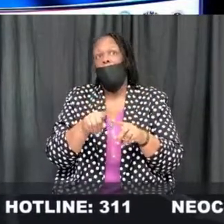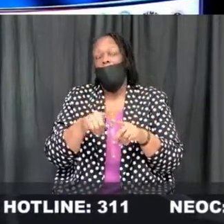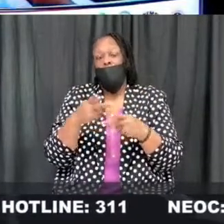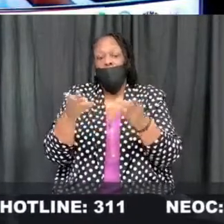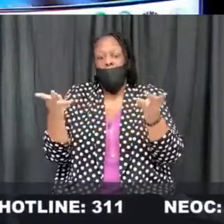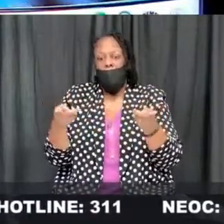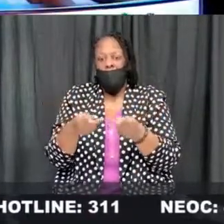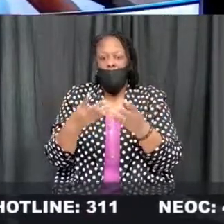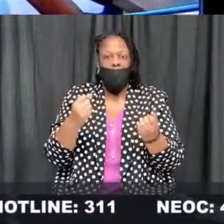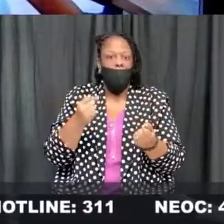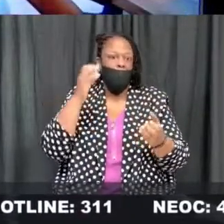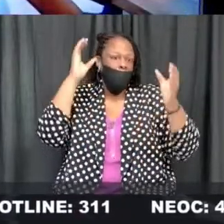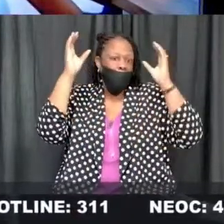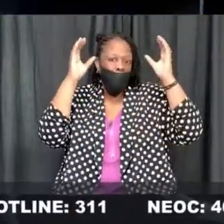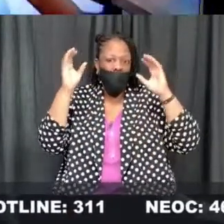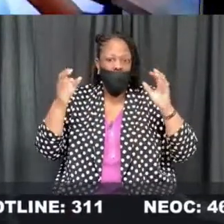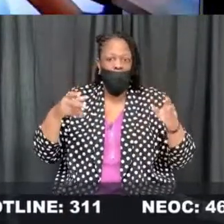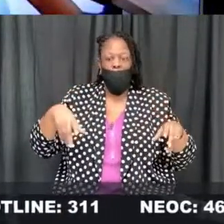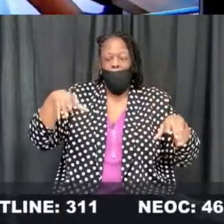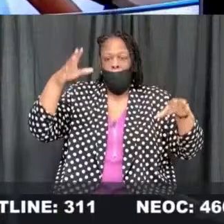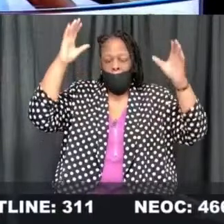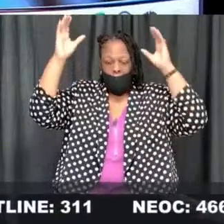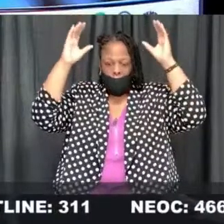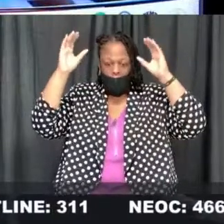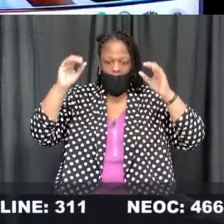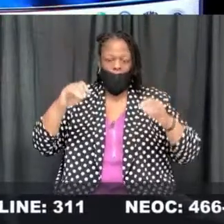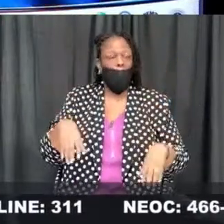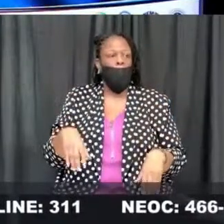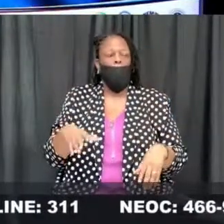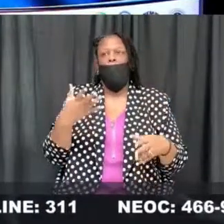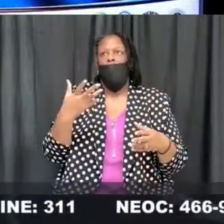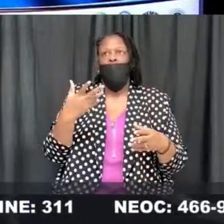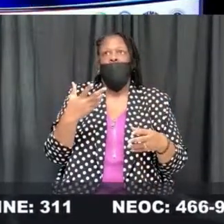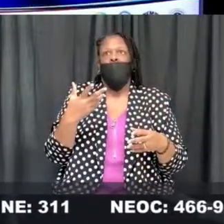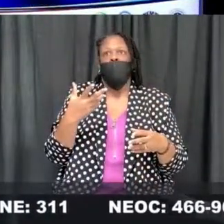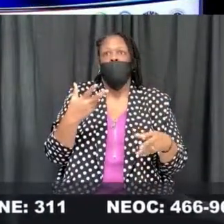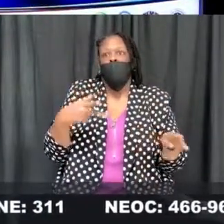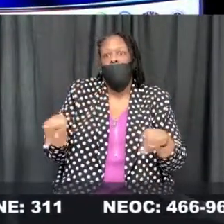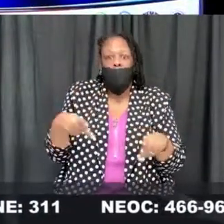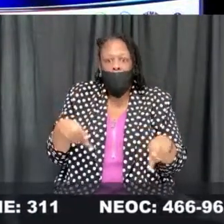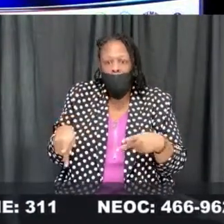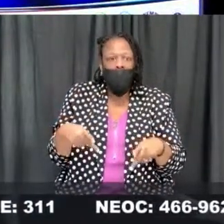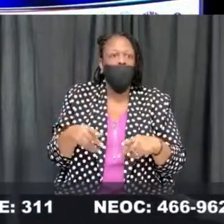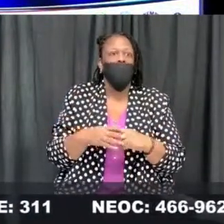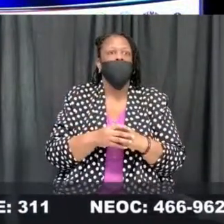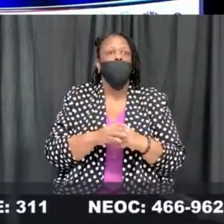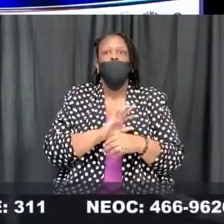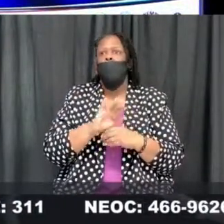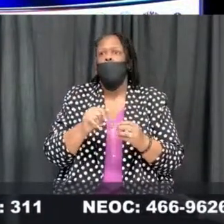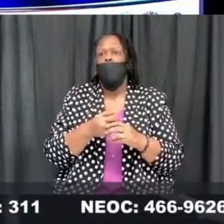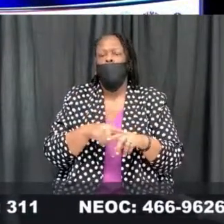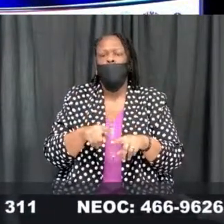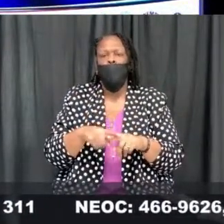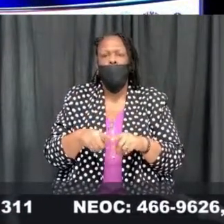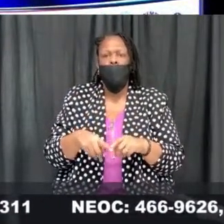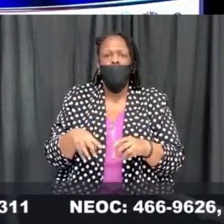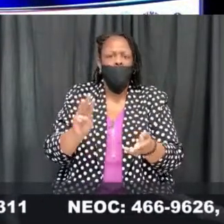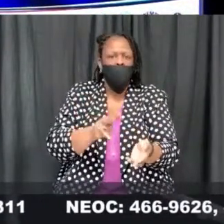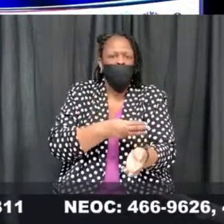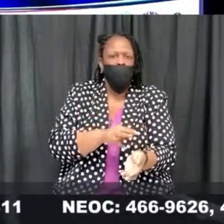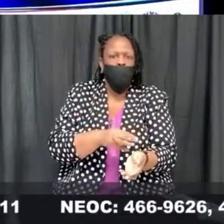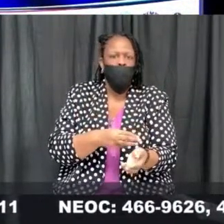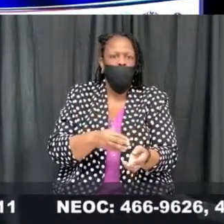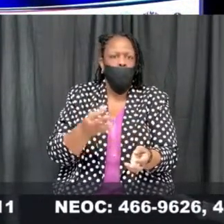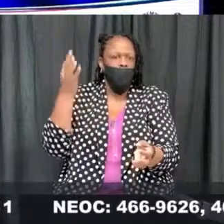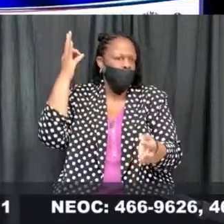immunity, Culturama immunity, White Sands immunity, Latin festival immunity. What that